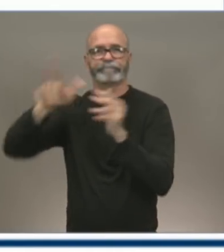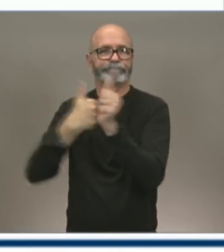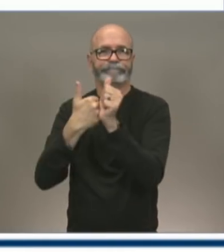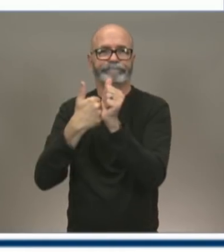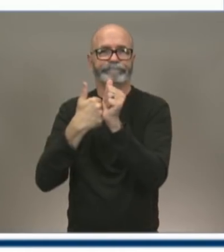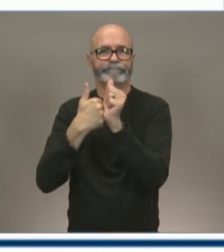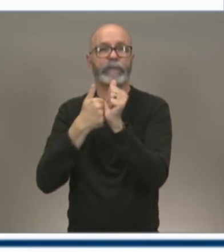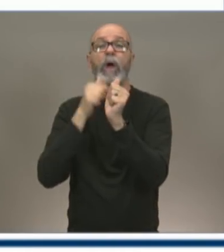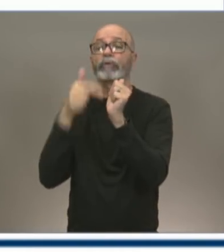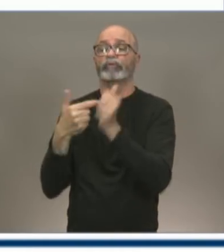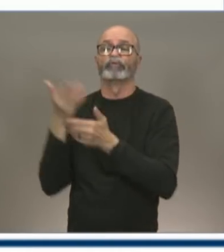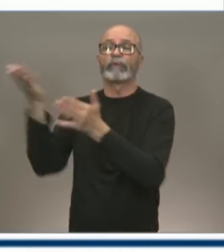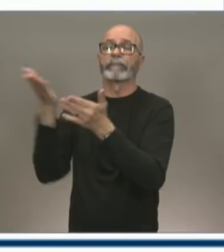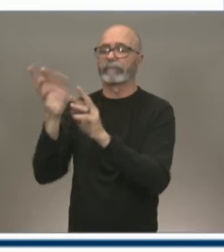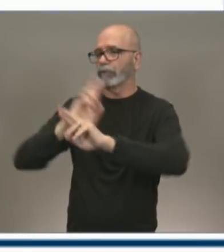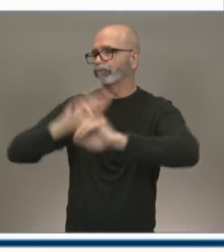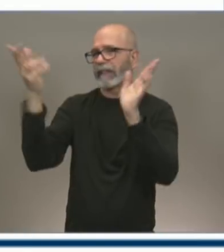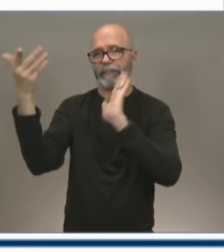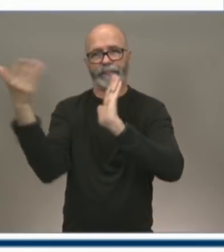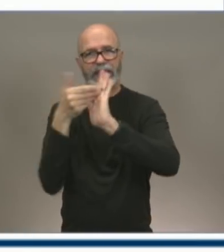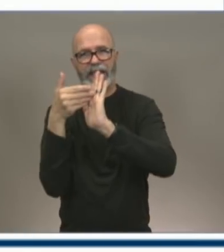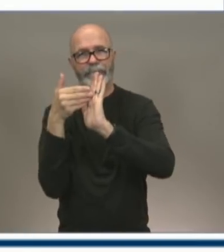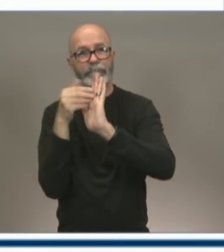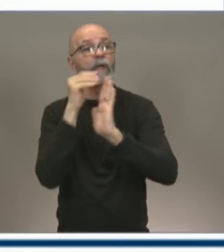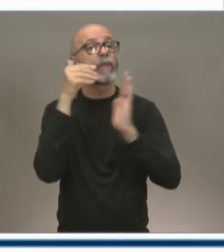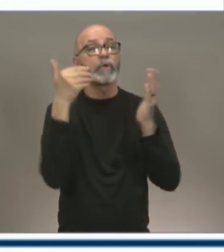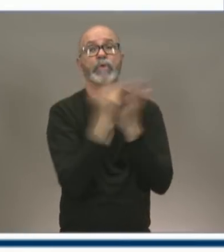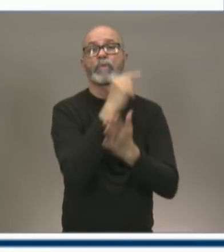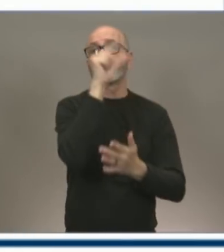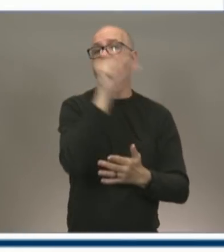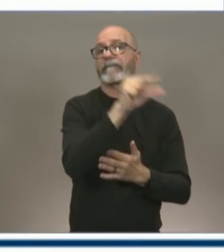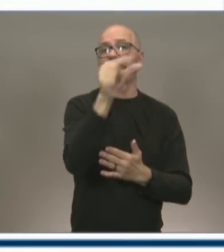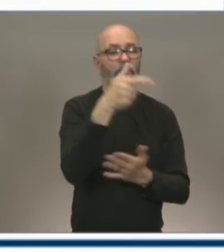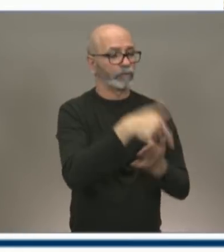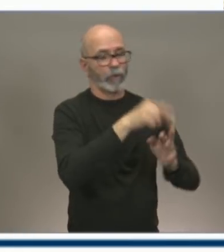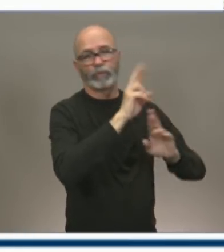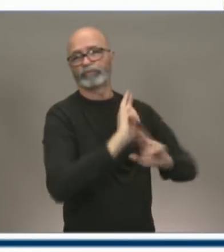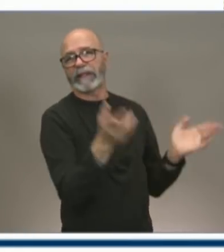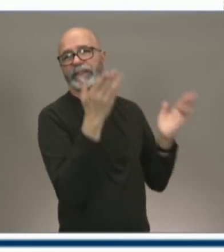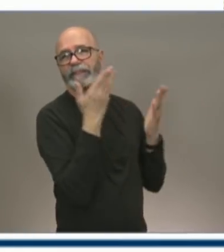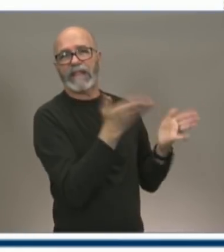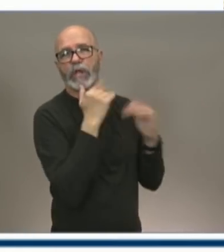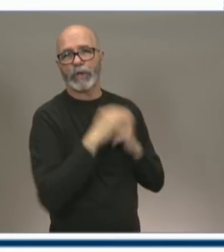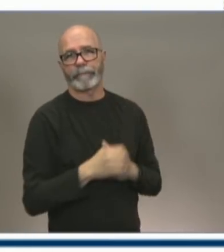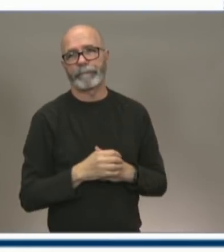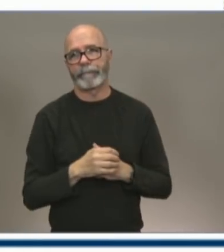what the new government can do. Next question will go to Sarah Moore with The Signal.